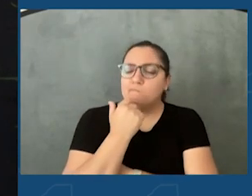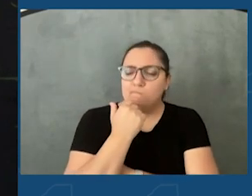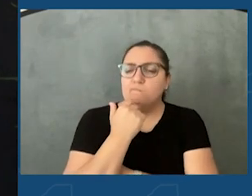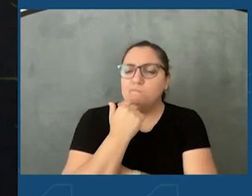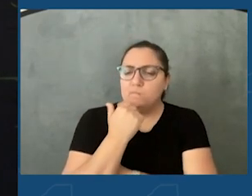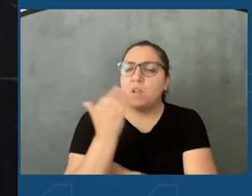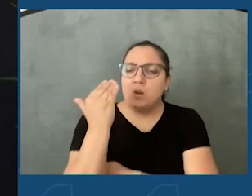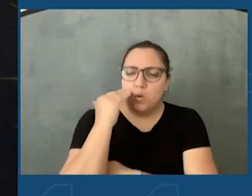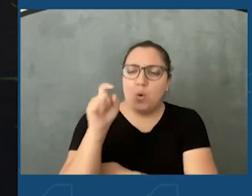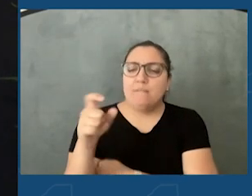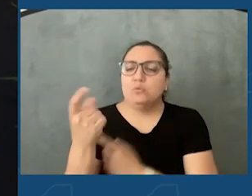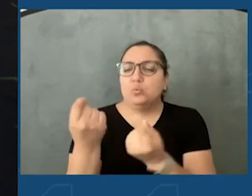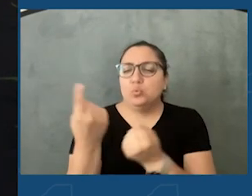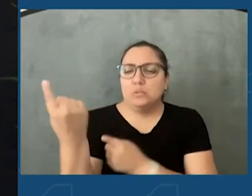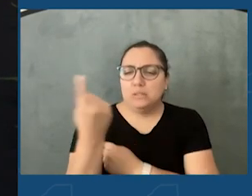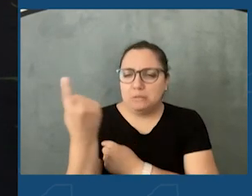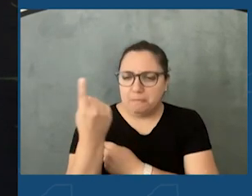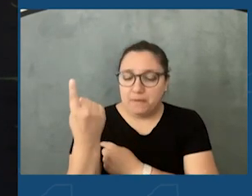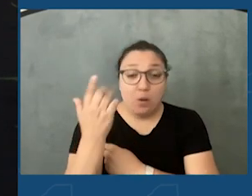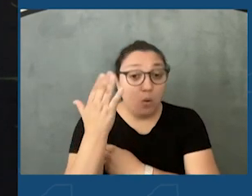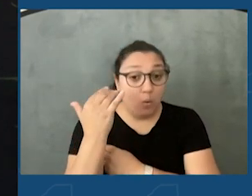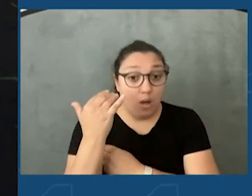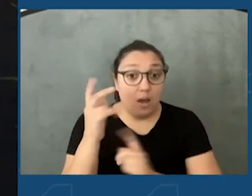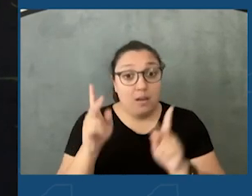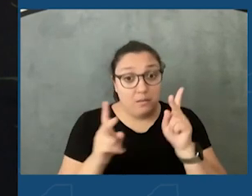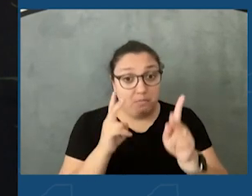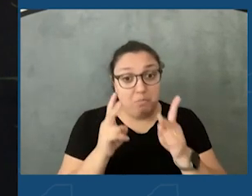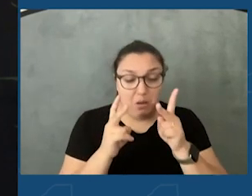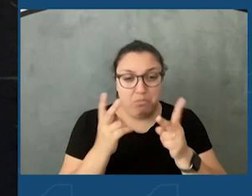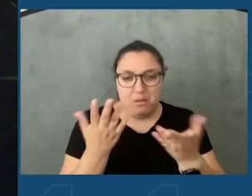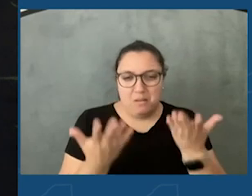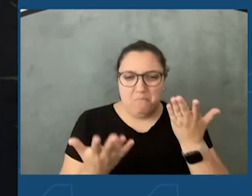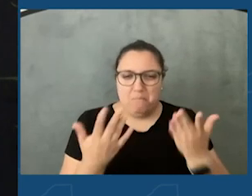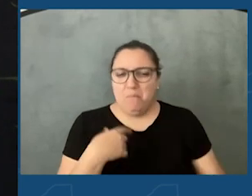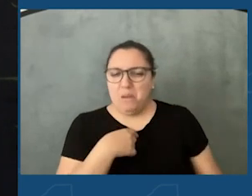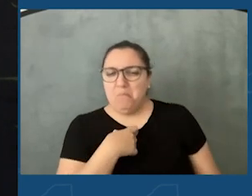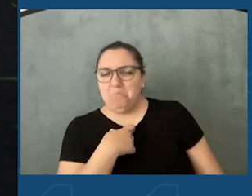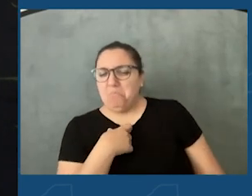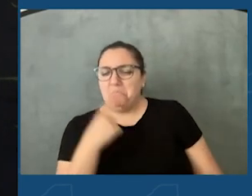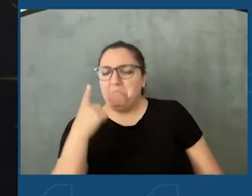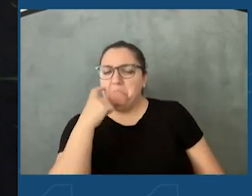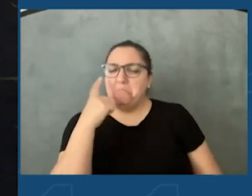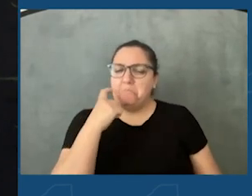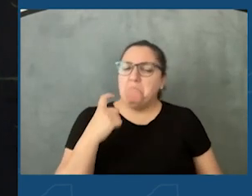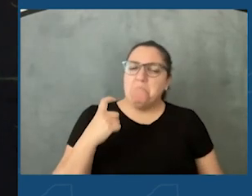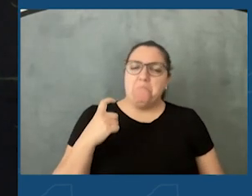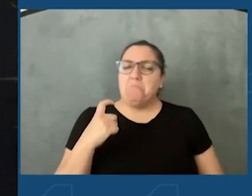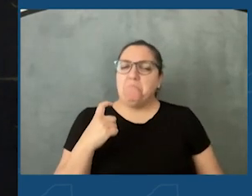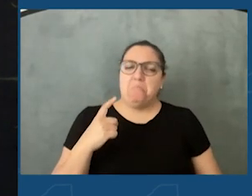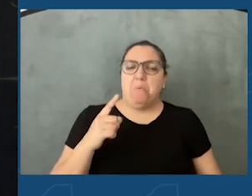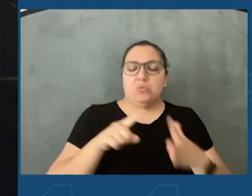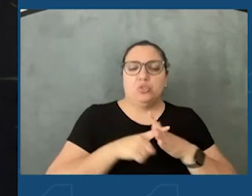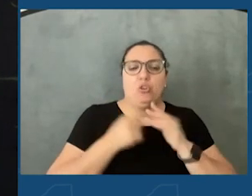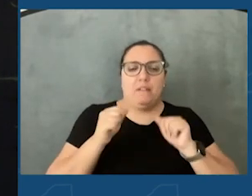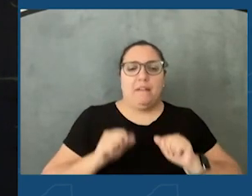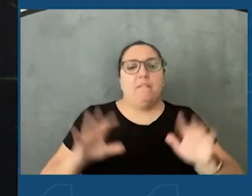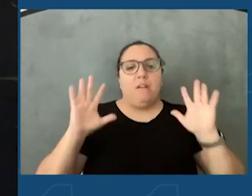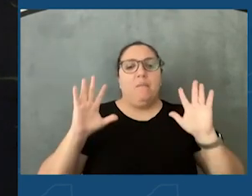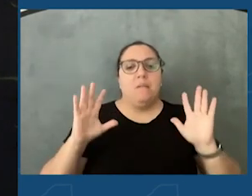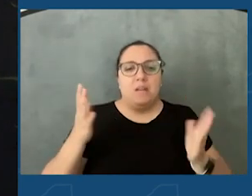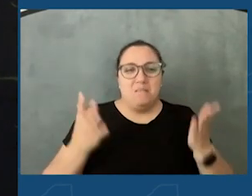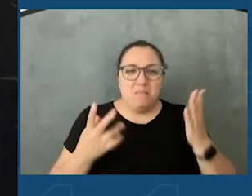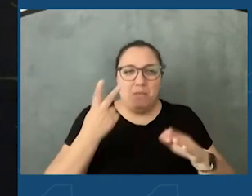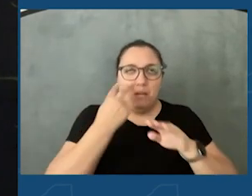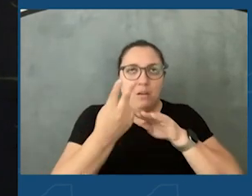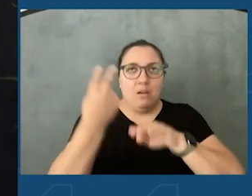something because people lose faith. They start to give up. They think about what could have happened and they just kind of move on and say,